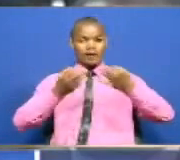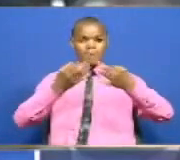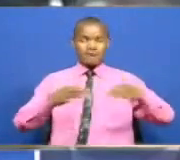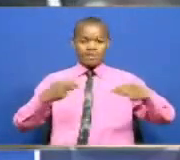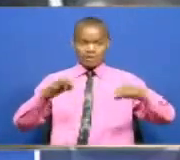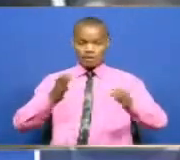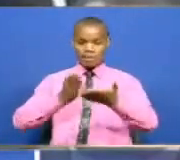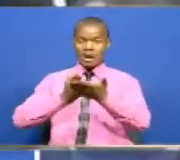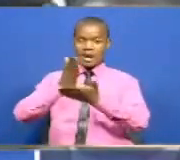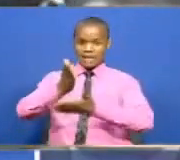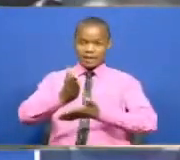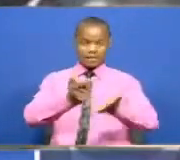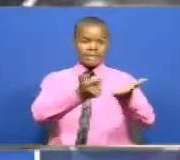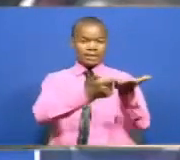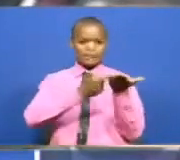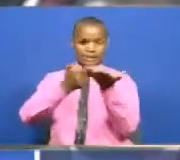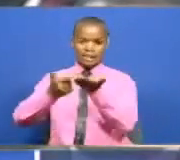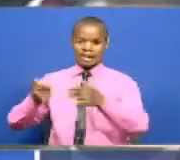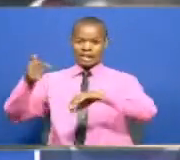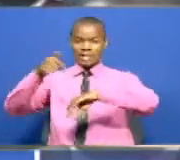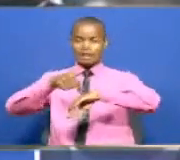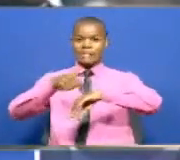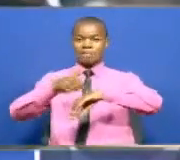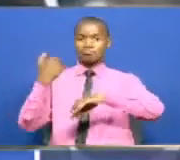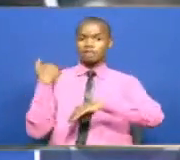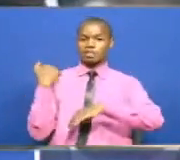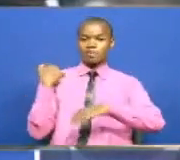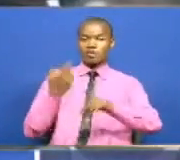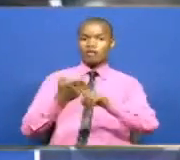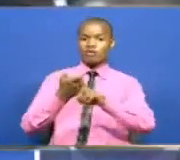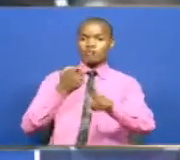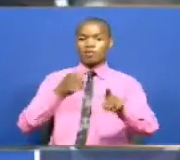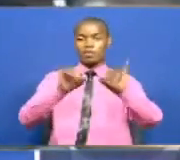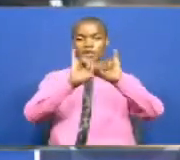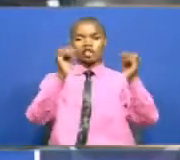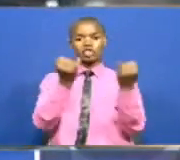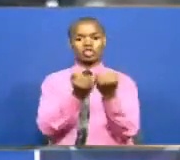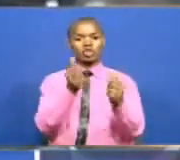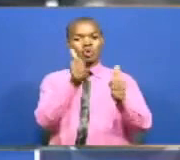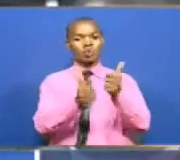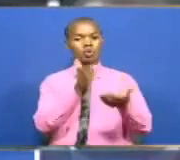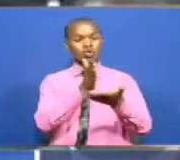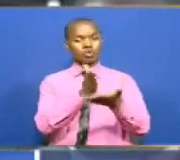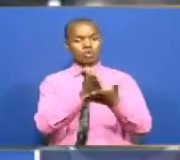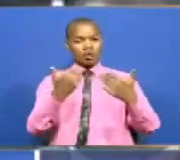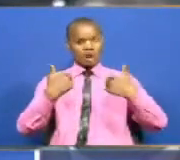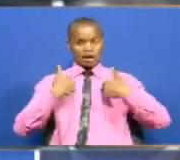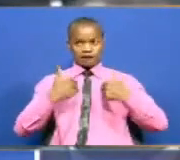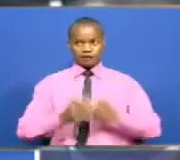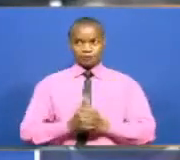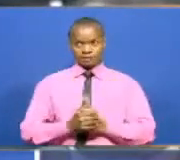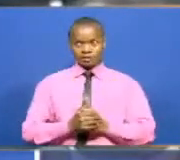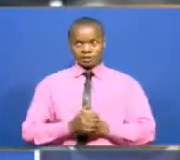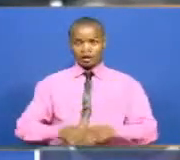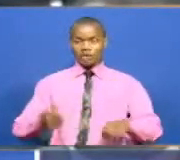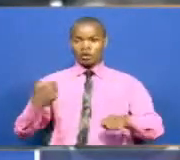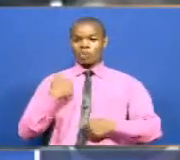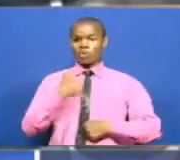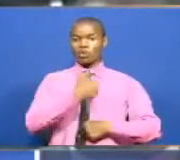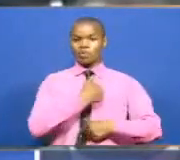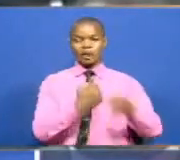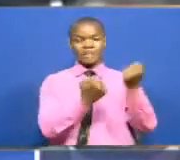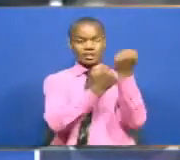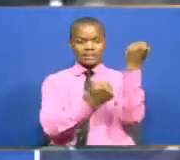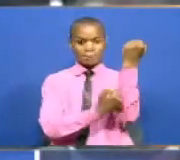to negotiate without much interference from the institutions that we have created. In overall, we support this